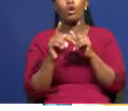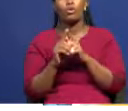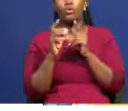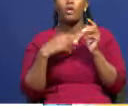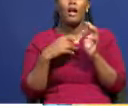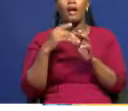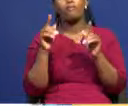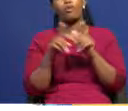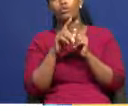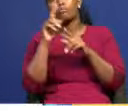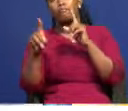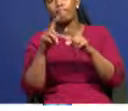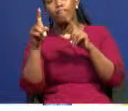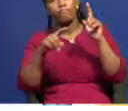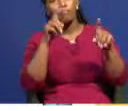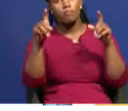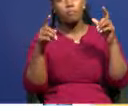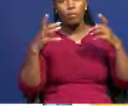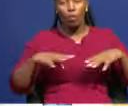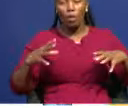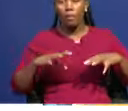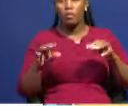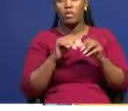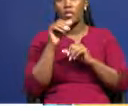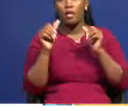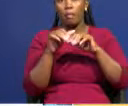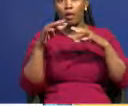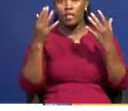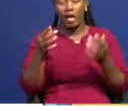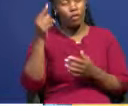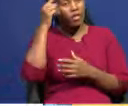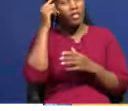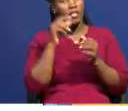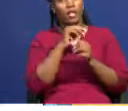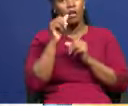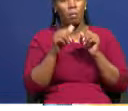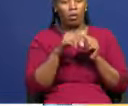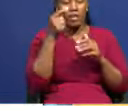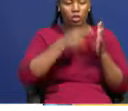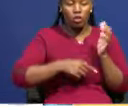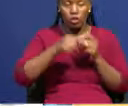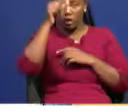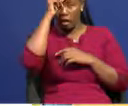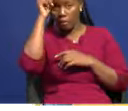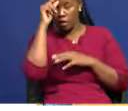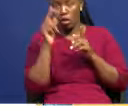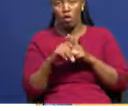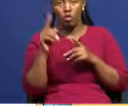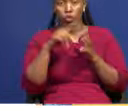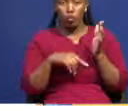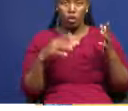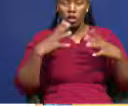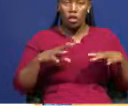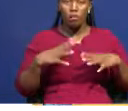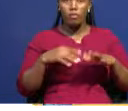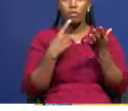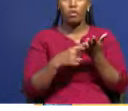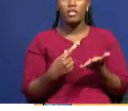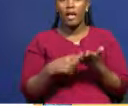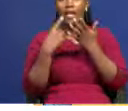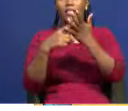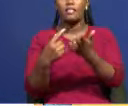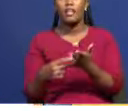questions people on how people think about the taxation regime that is going on and what are people discussing. Mm-hmm. To the last